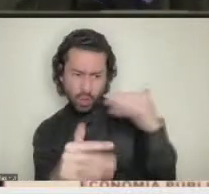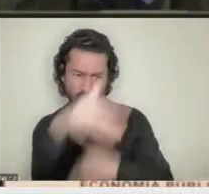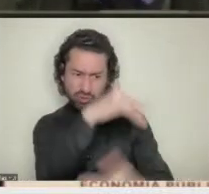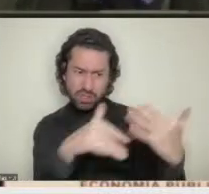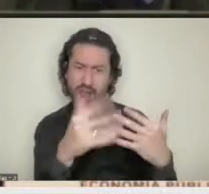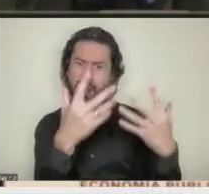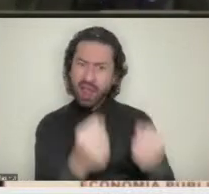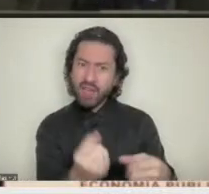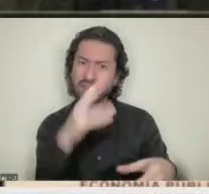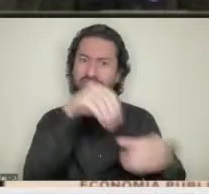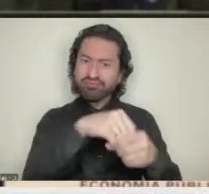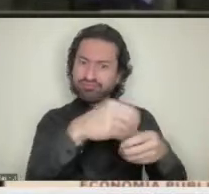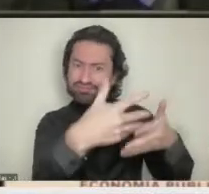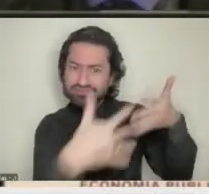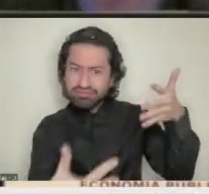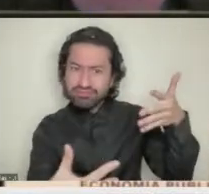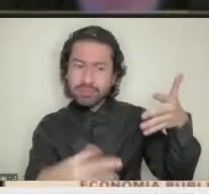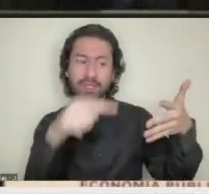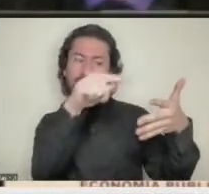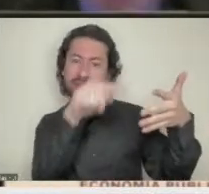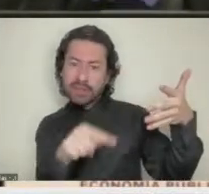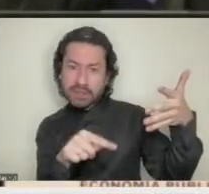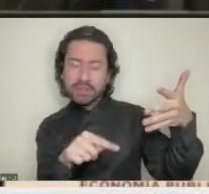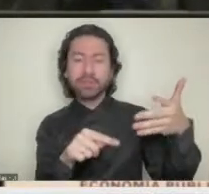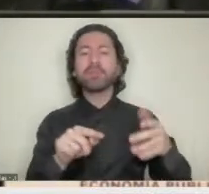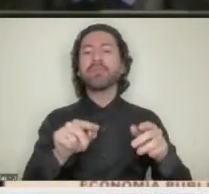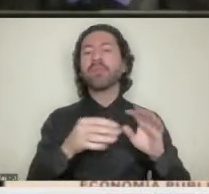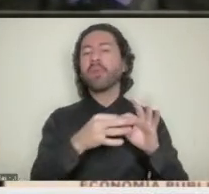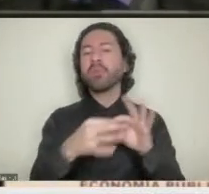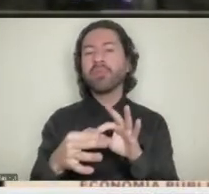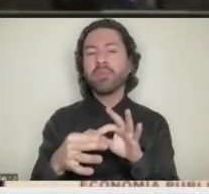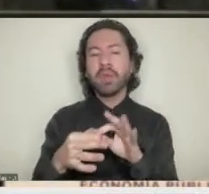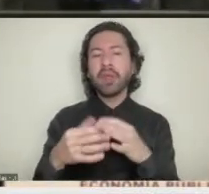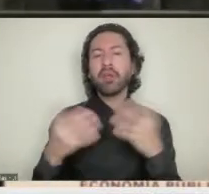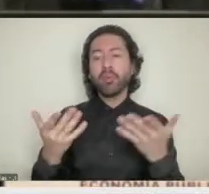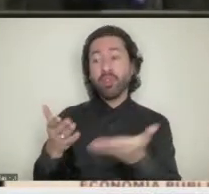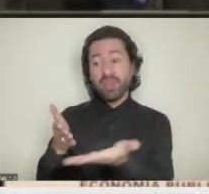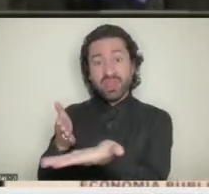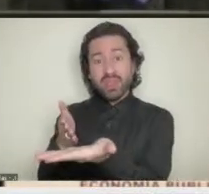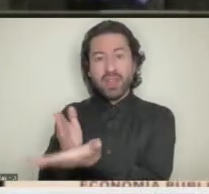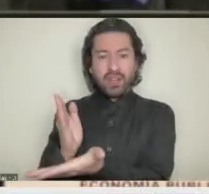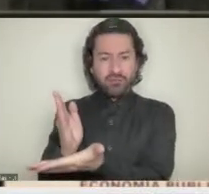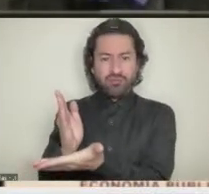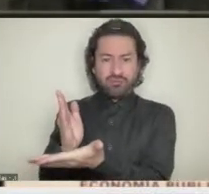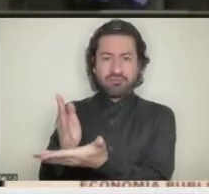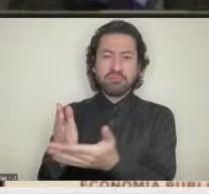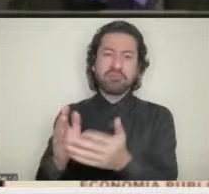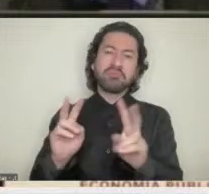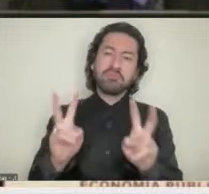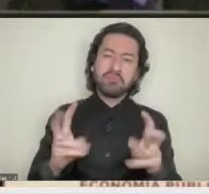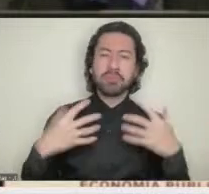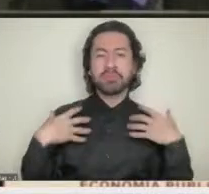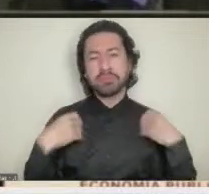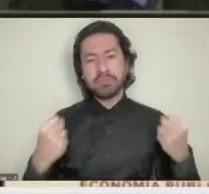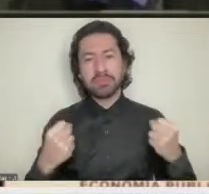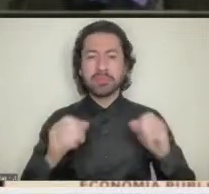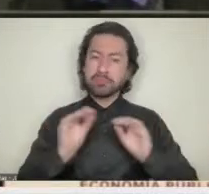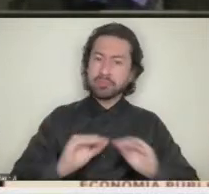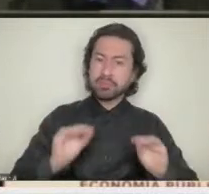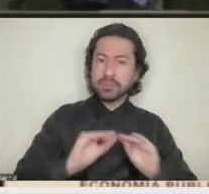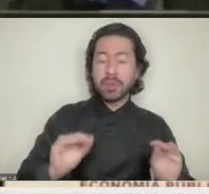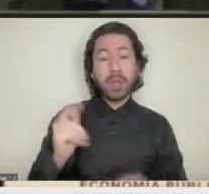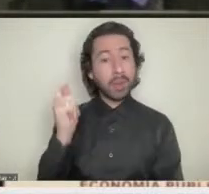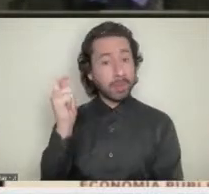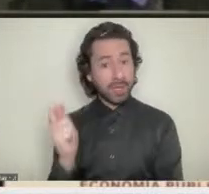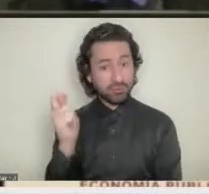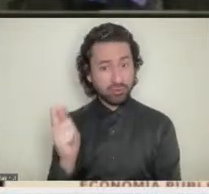different dimensions of social inequality, specifically those aspects related to the rights to